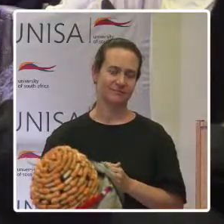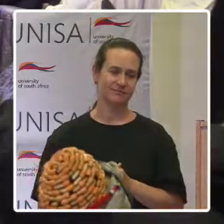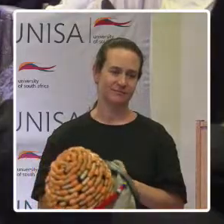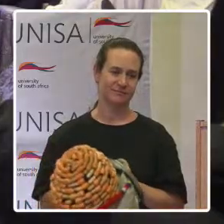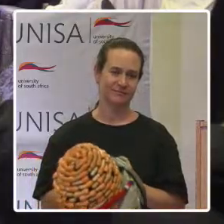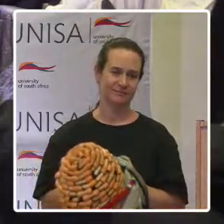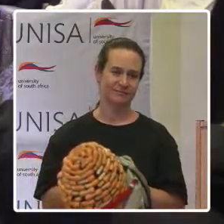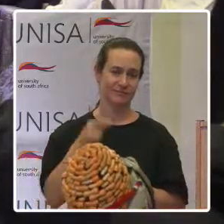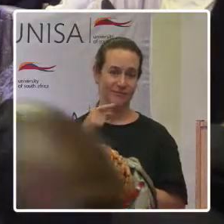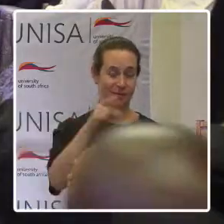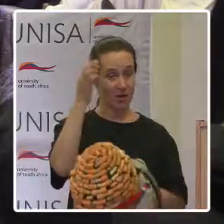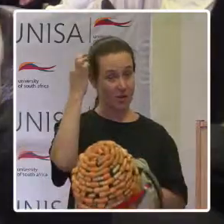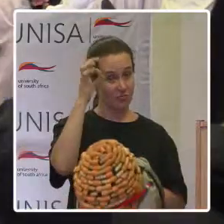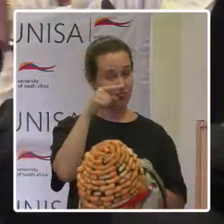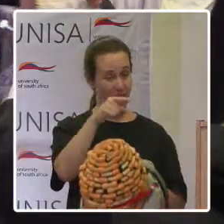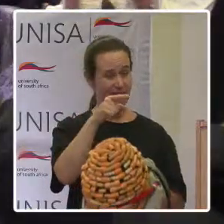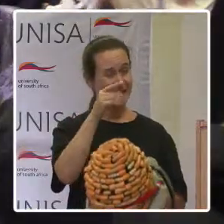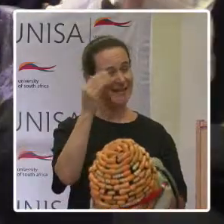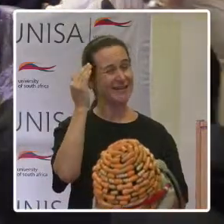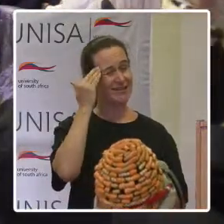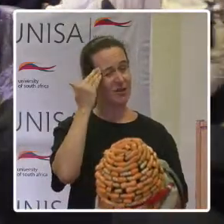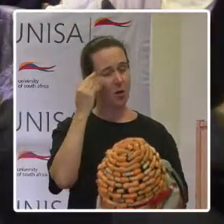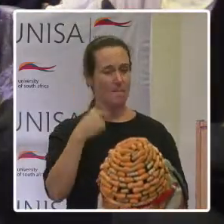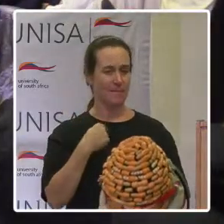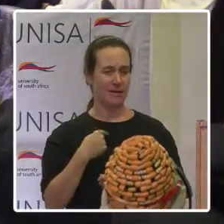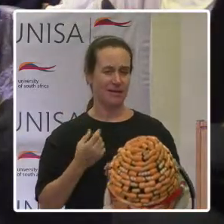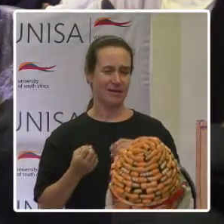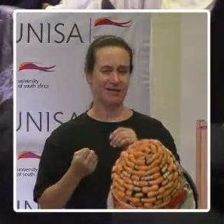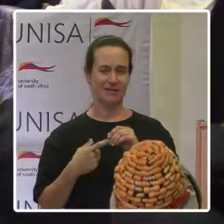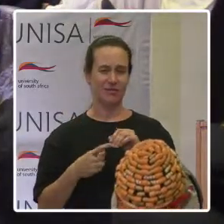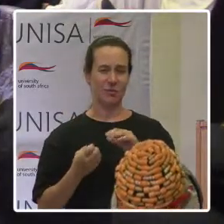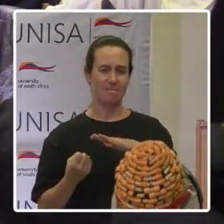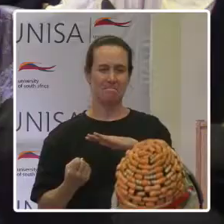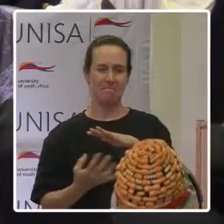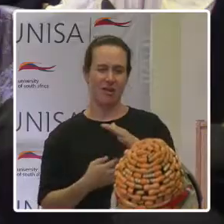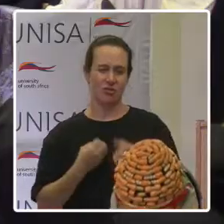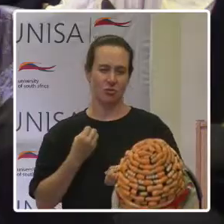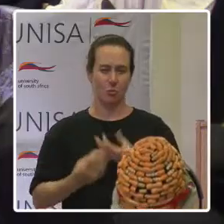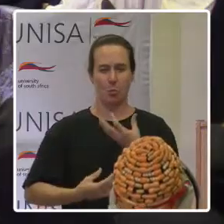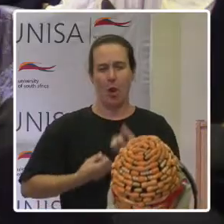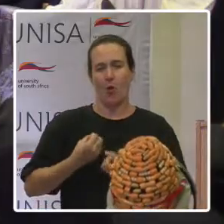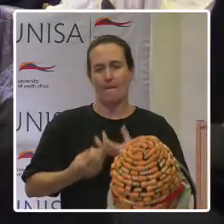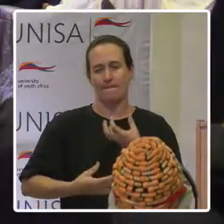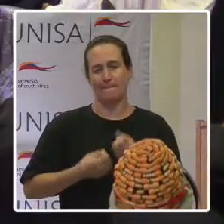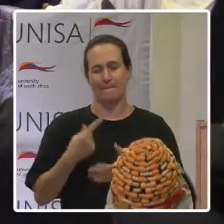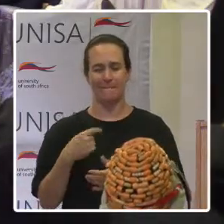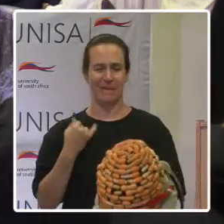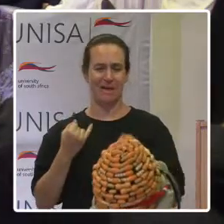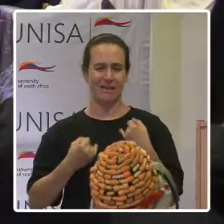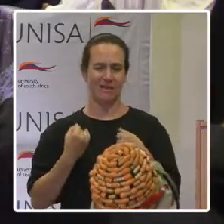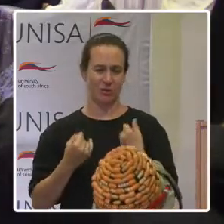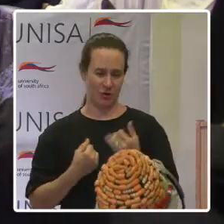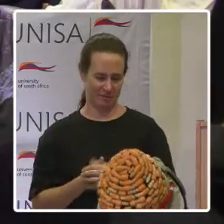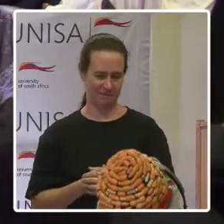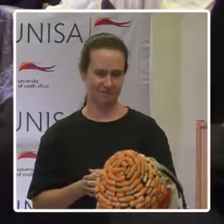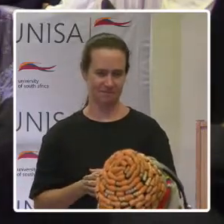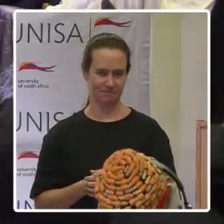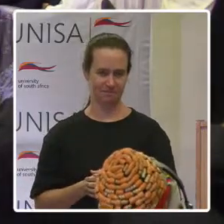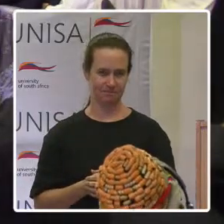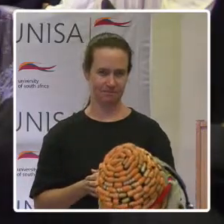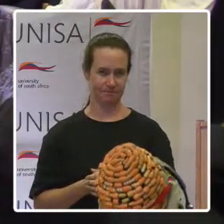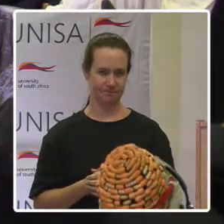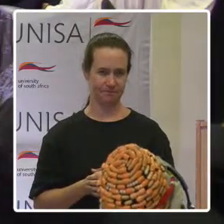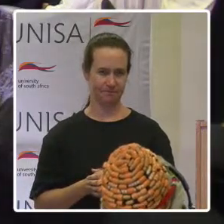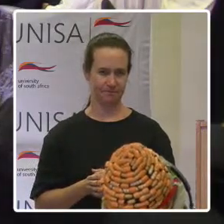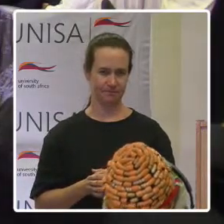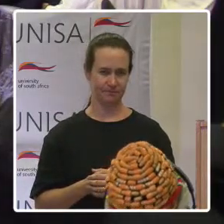Prof knows my passion with drones. That's what I enjoy. I enjoy them.